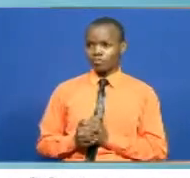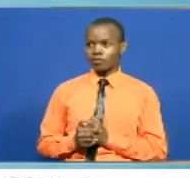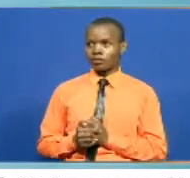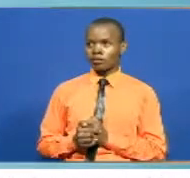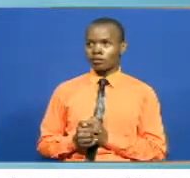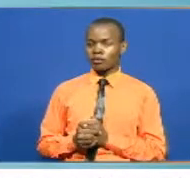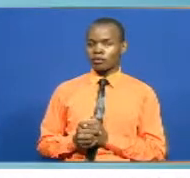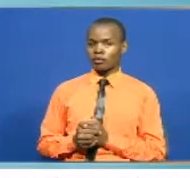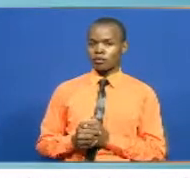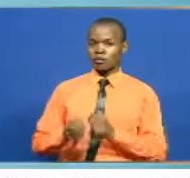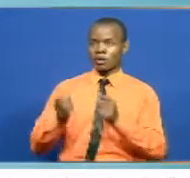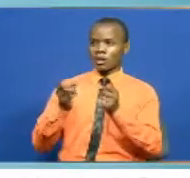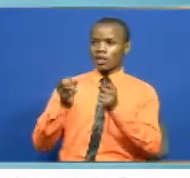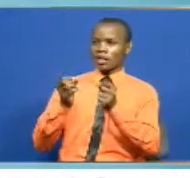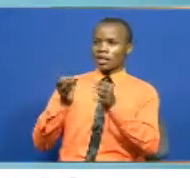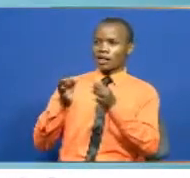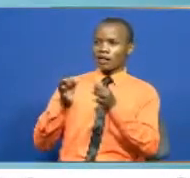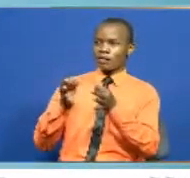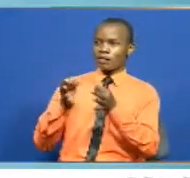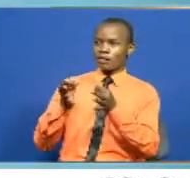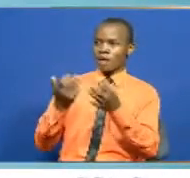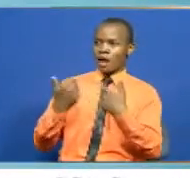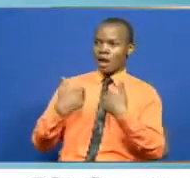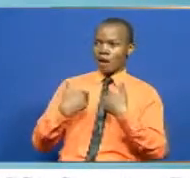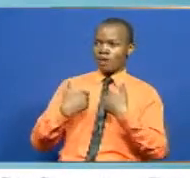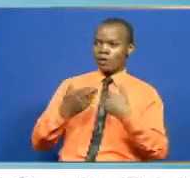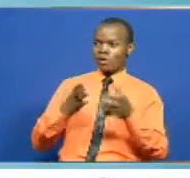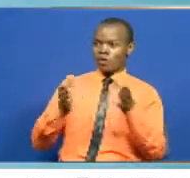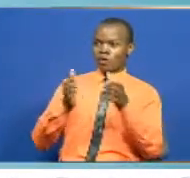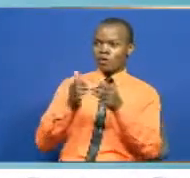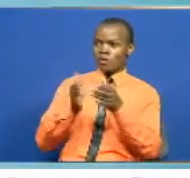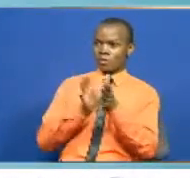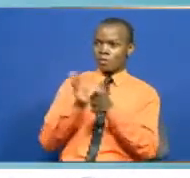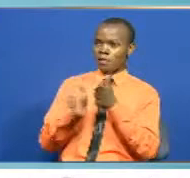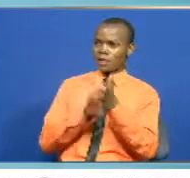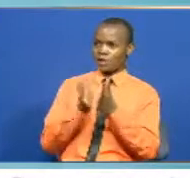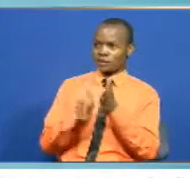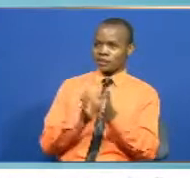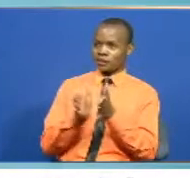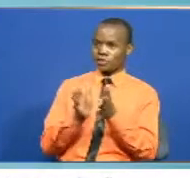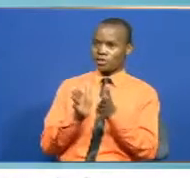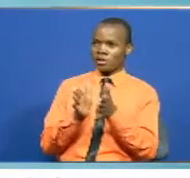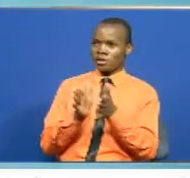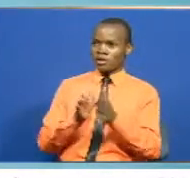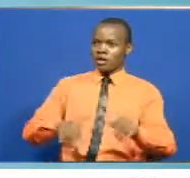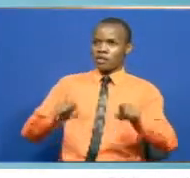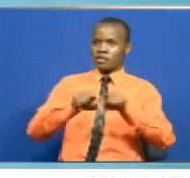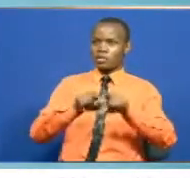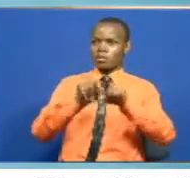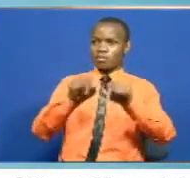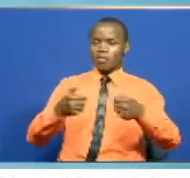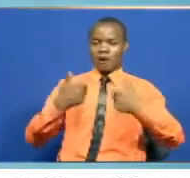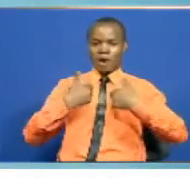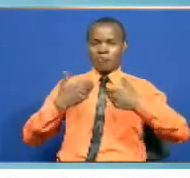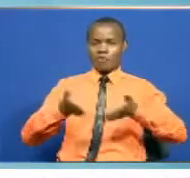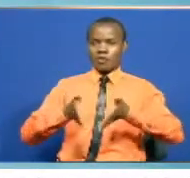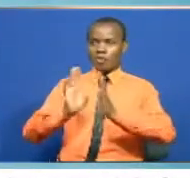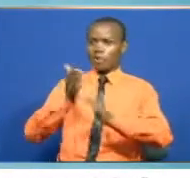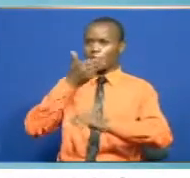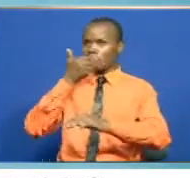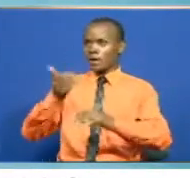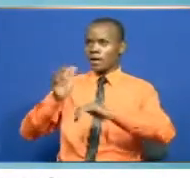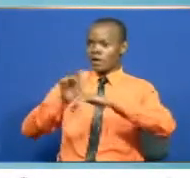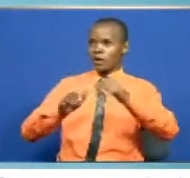If we have the full, like our troops all lined up, we put up a way better fight than what we